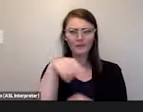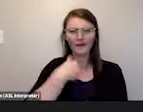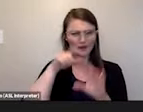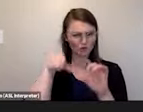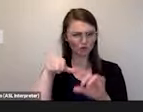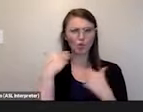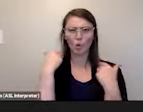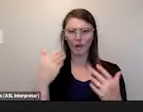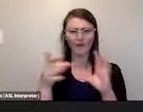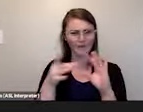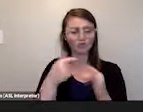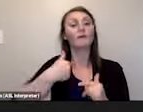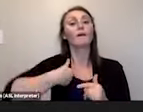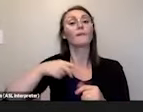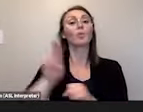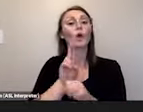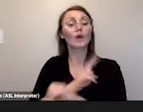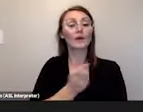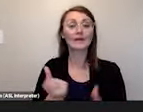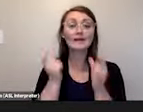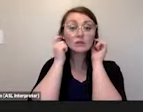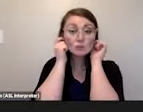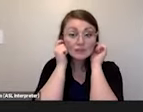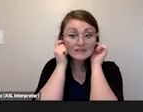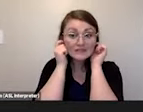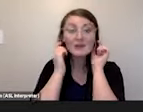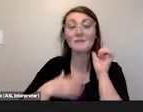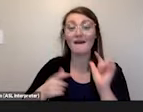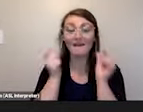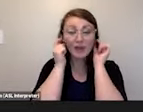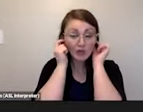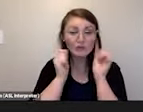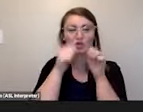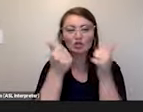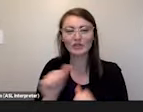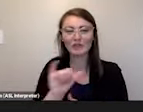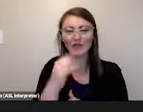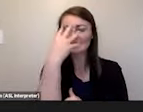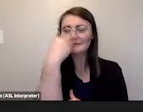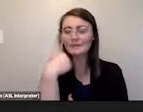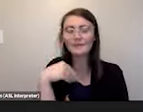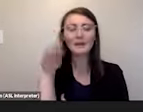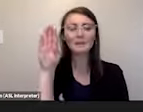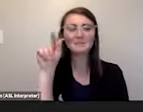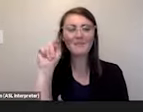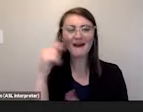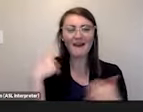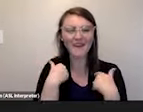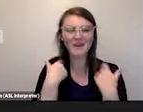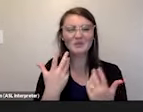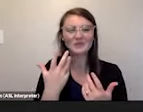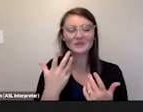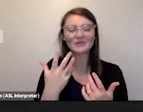mention that I'm wearing some earrings that are shaped like sleeping bats, which I love bats. So I always